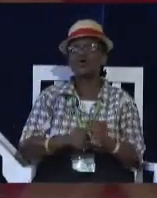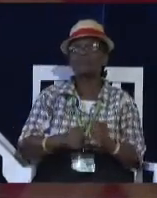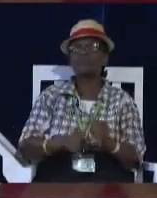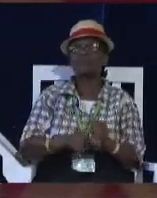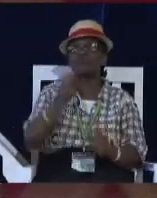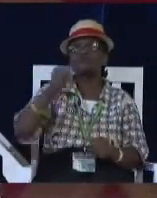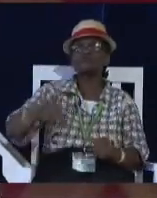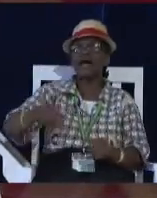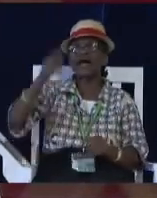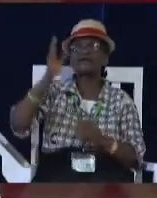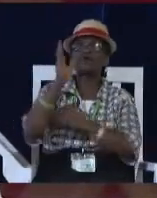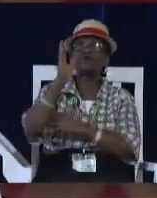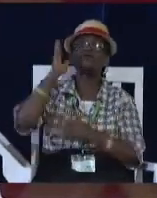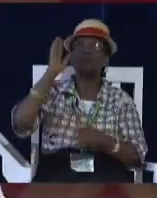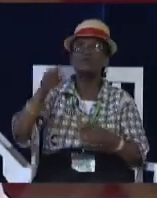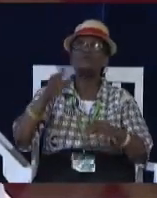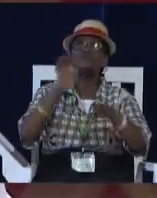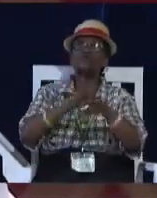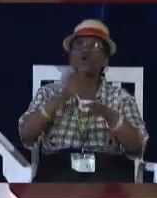somebody.